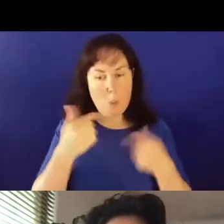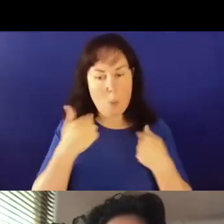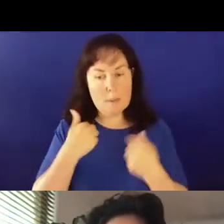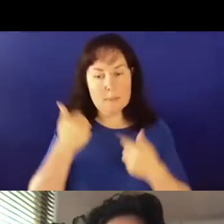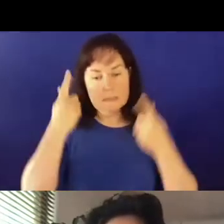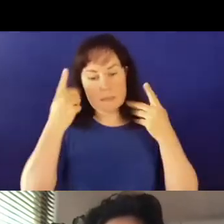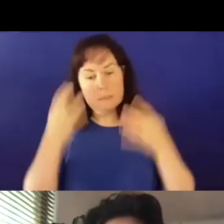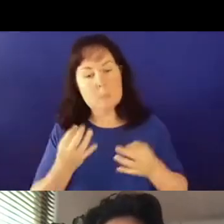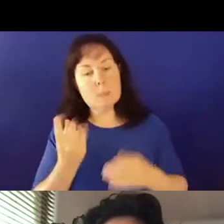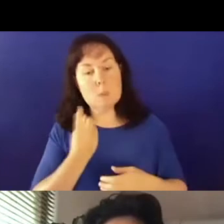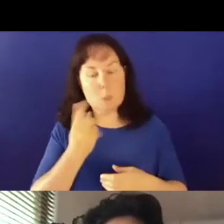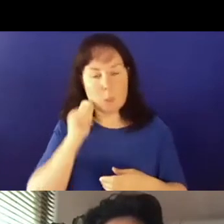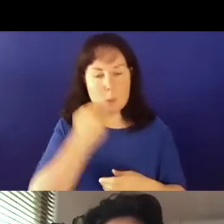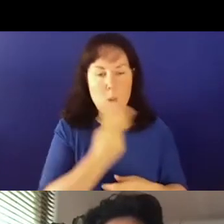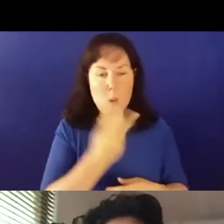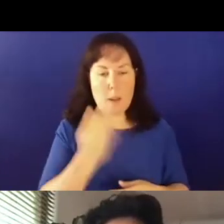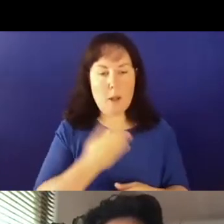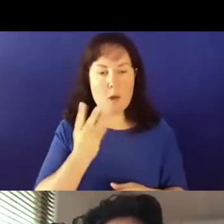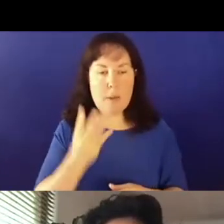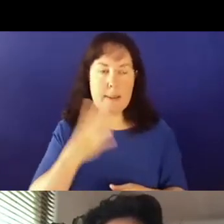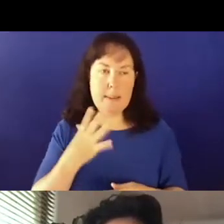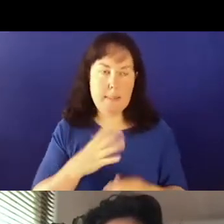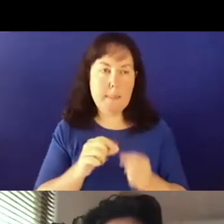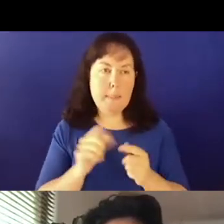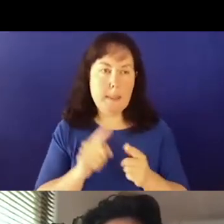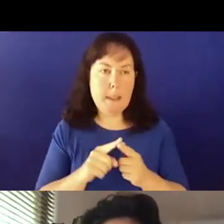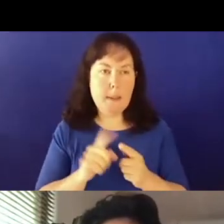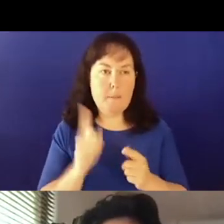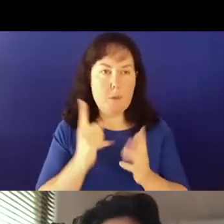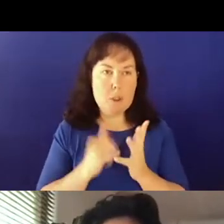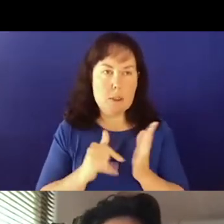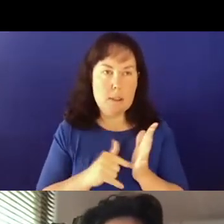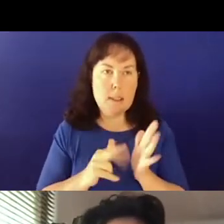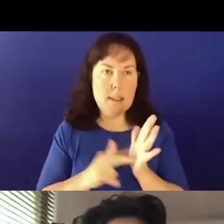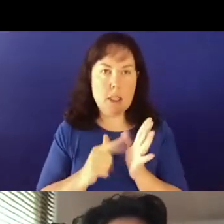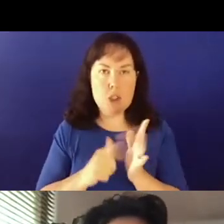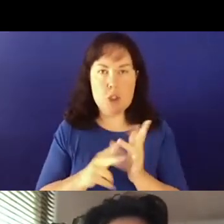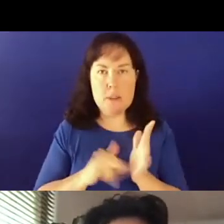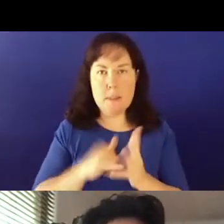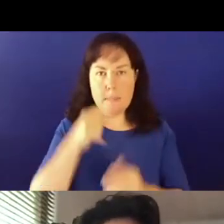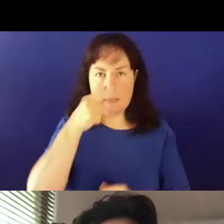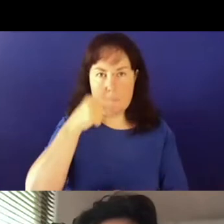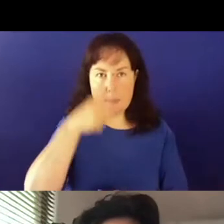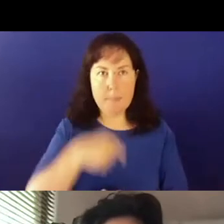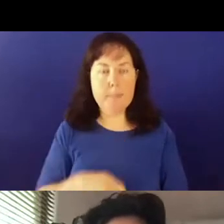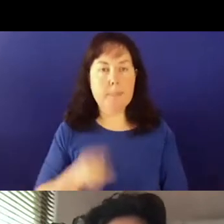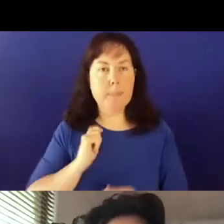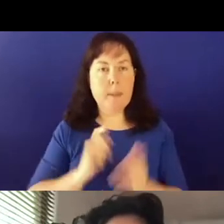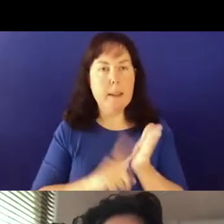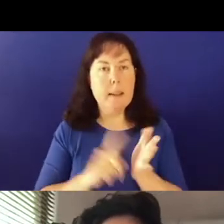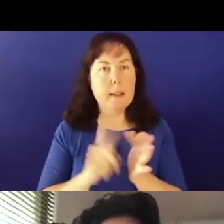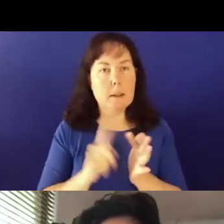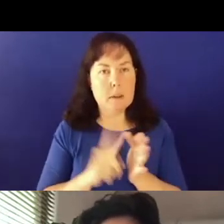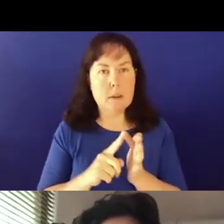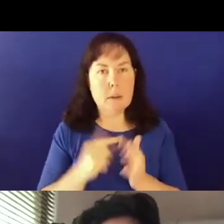3, so they would need to be First Nations. Absolutely. And I'm just getting some questions through that I might just address around, I guess, that definition of underrepresented